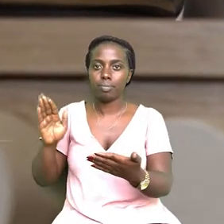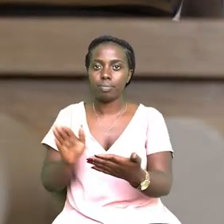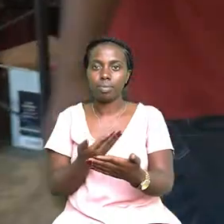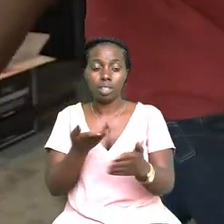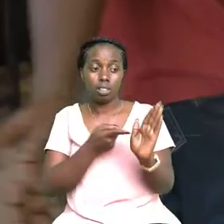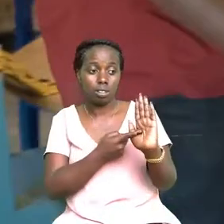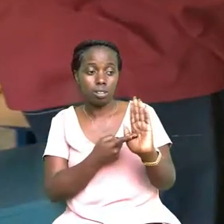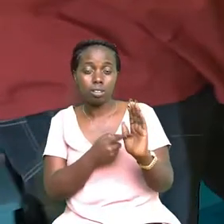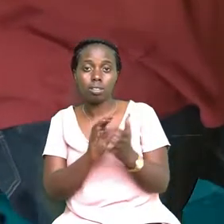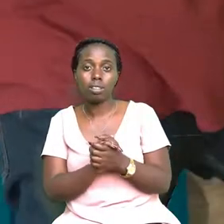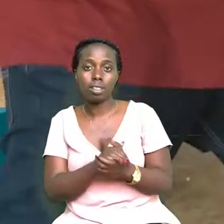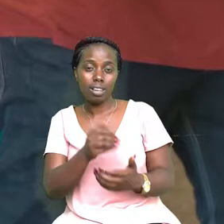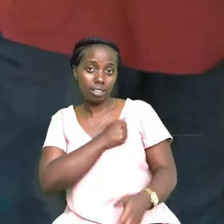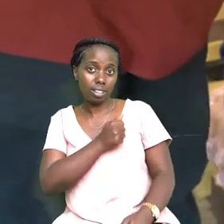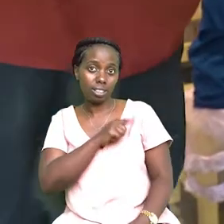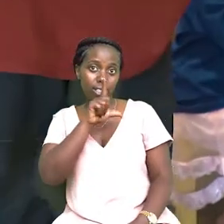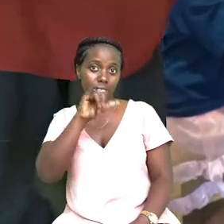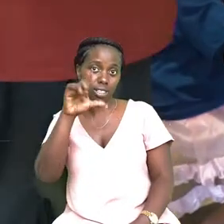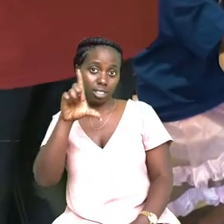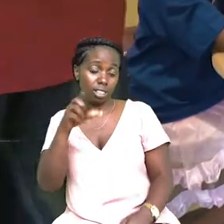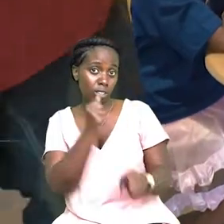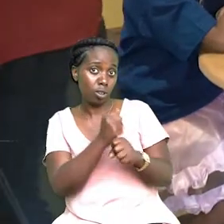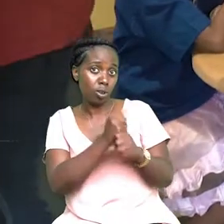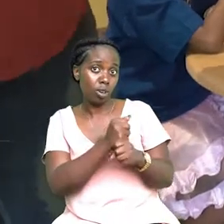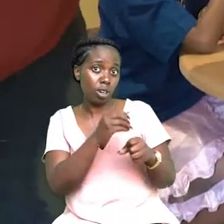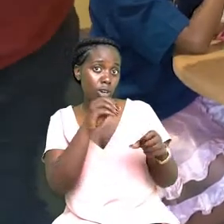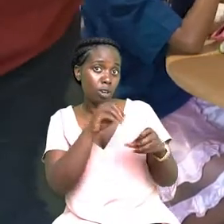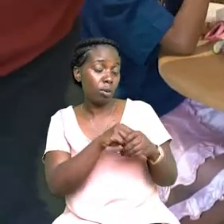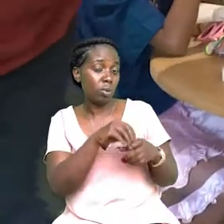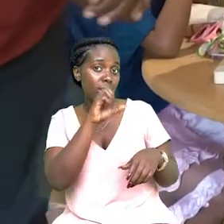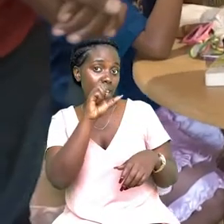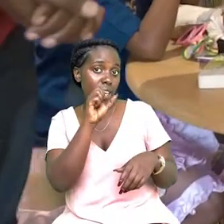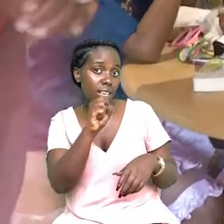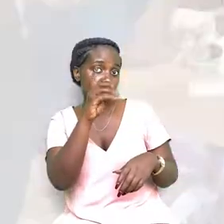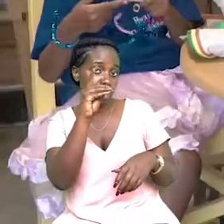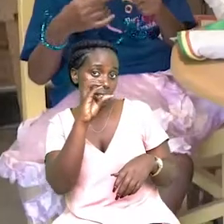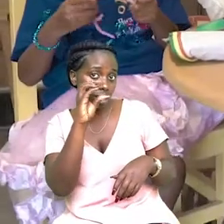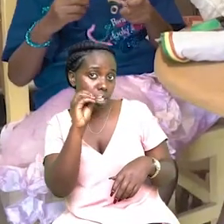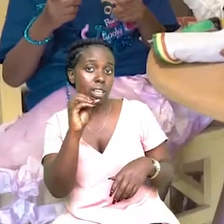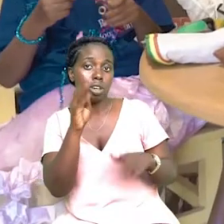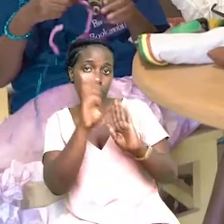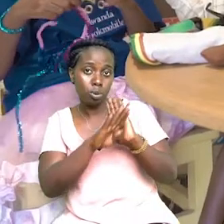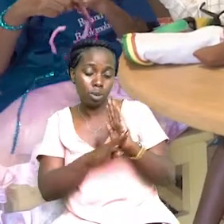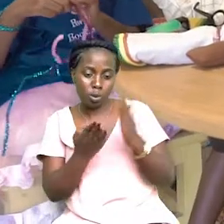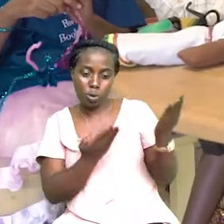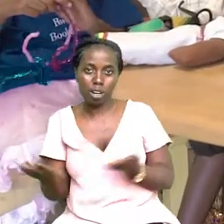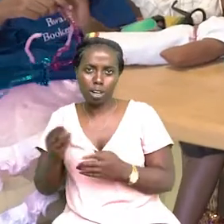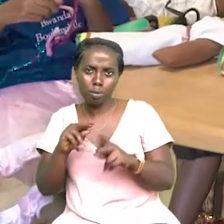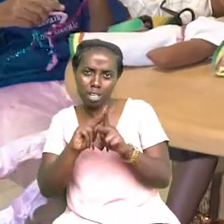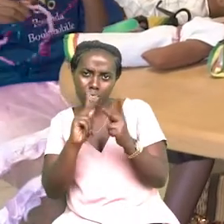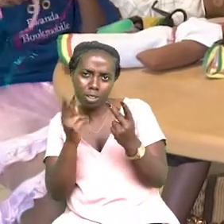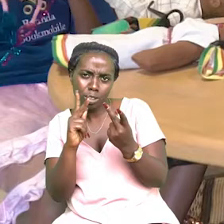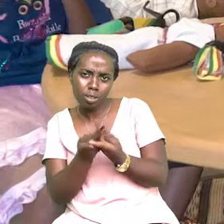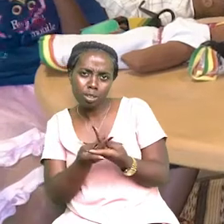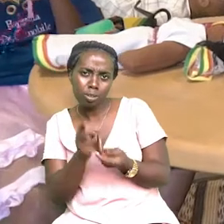This is Tantine Lily. She's working on ECD program. Welcome to my little space.